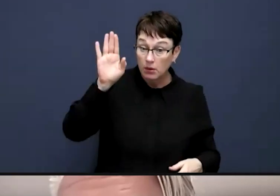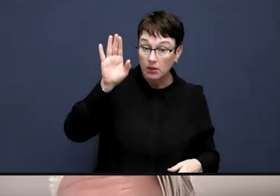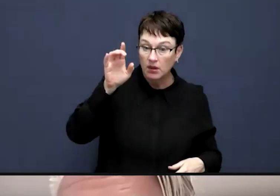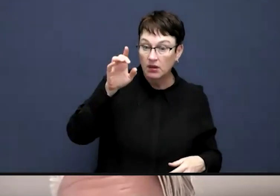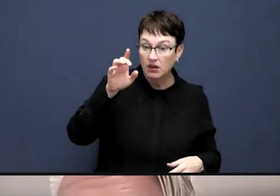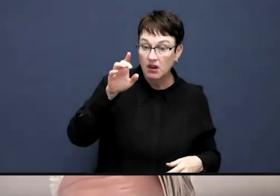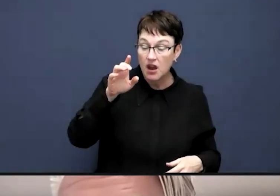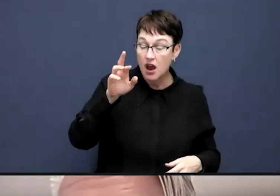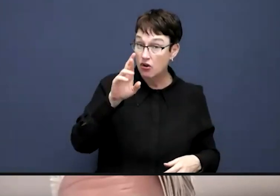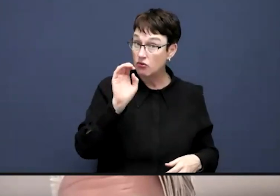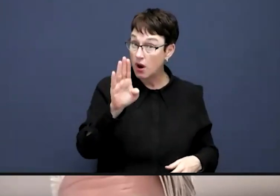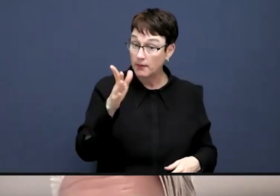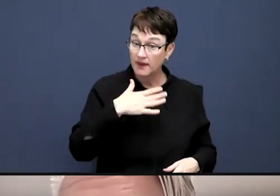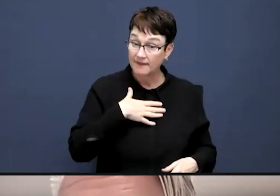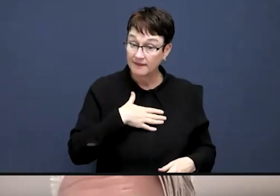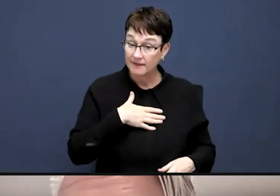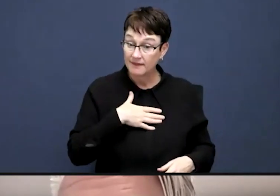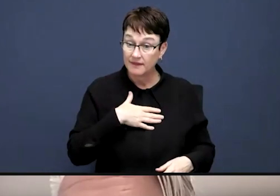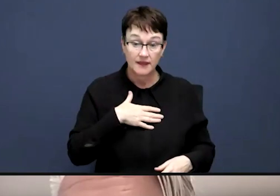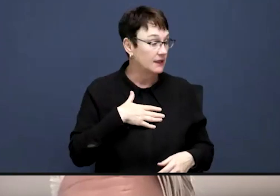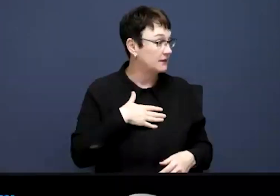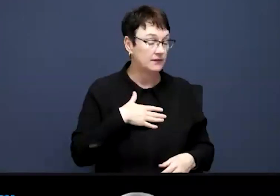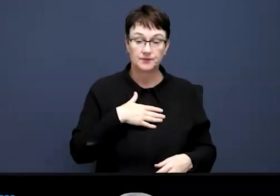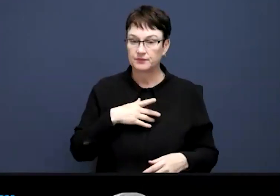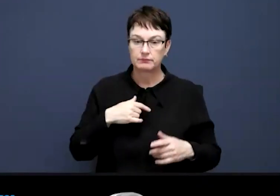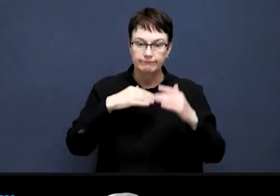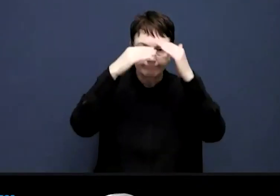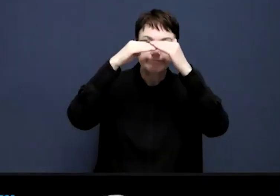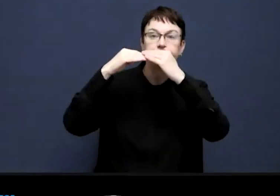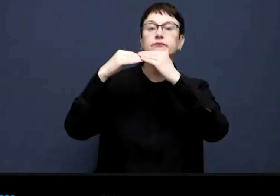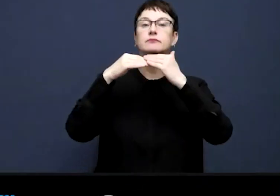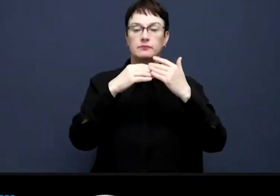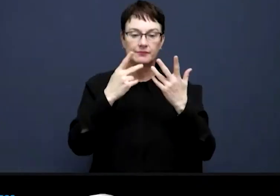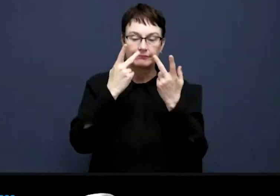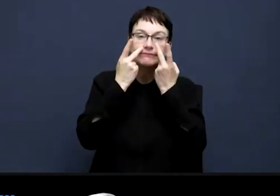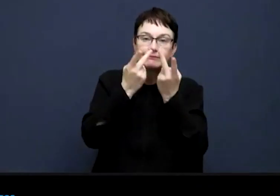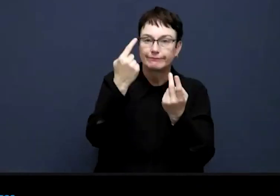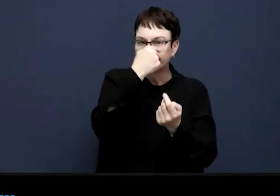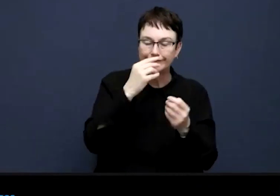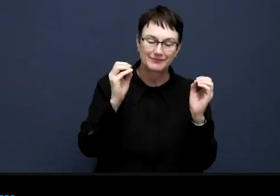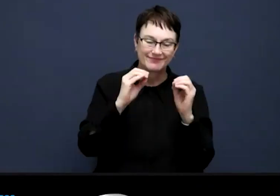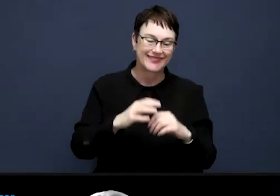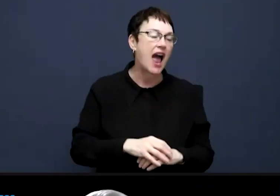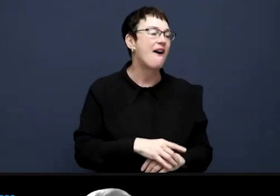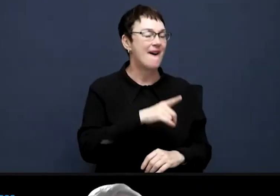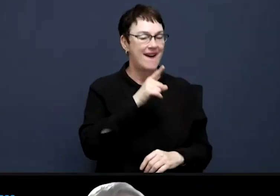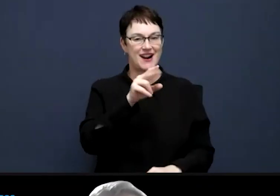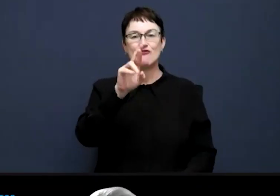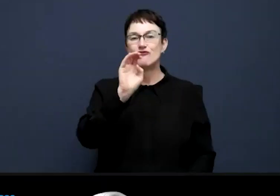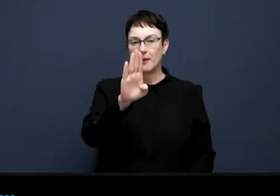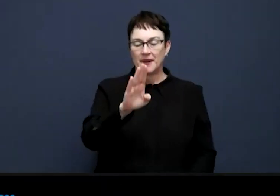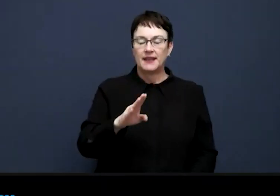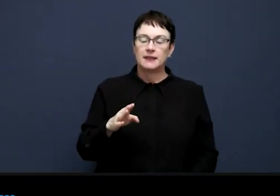This is kind of an accessibility issue when I don't see people. Yeah. I'll just Jeroen. kind of second